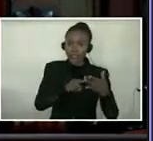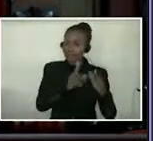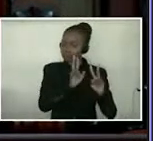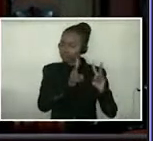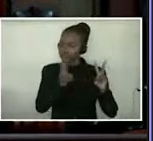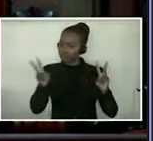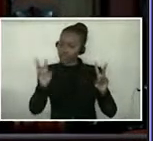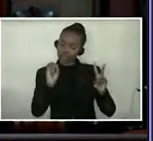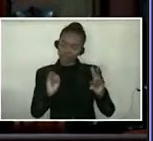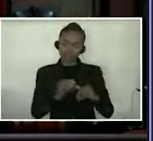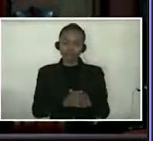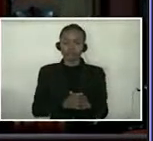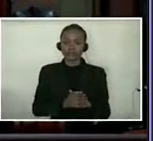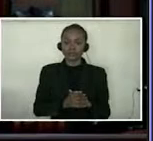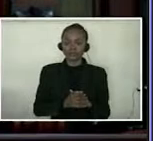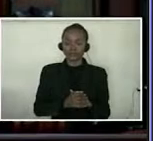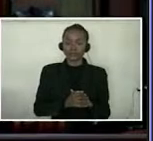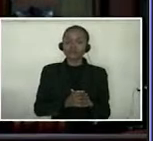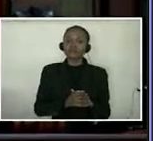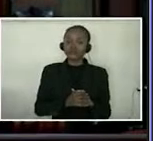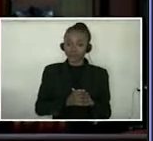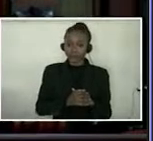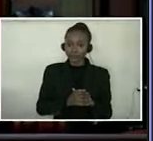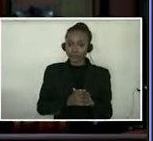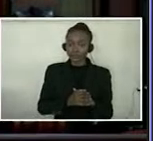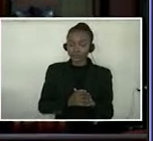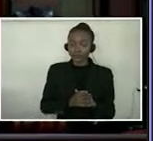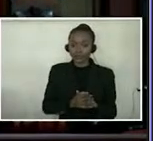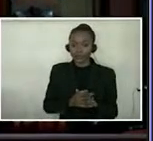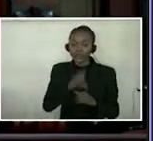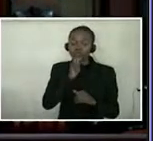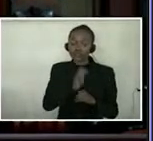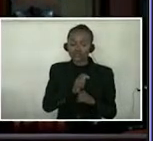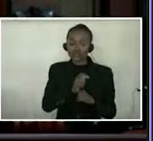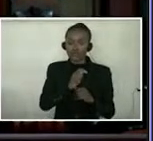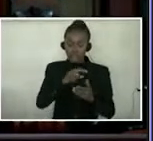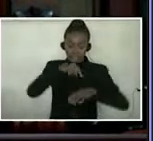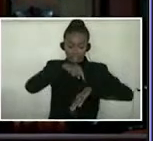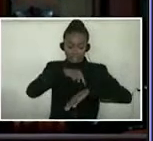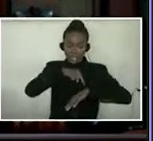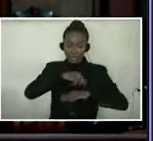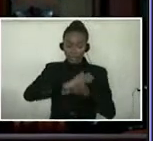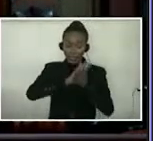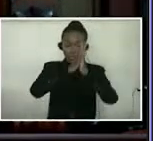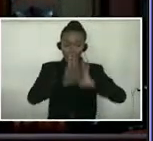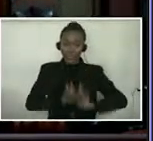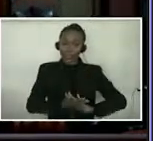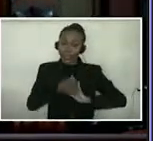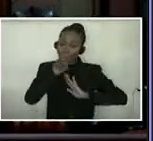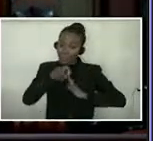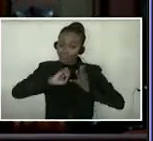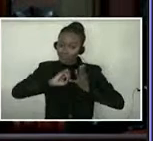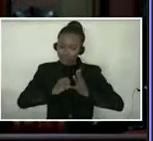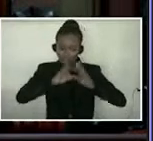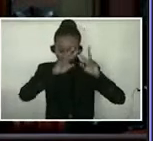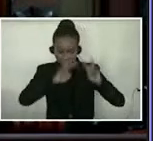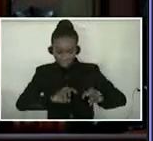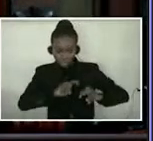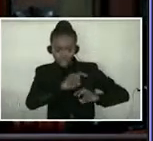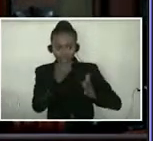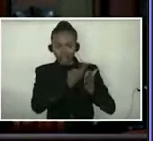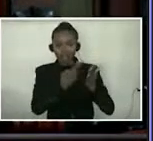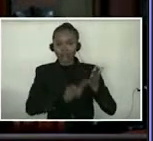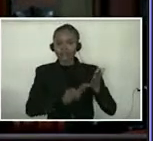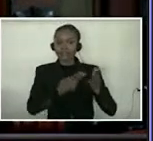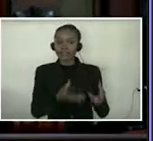disaster people look to the earth for solace comfort and connection because art has got healing connectivity